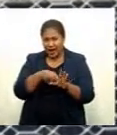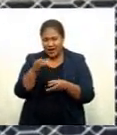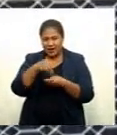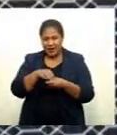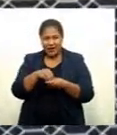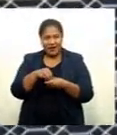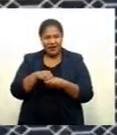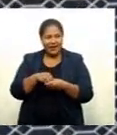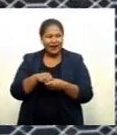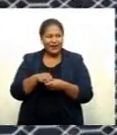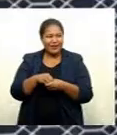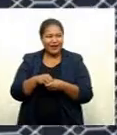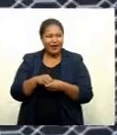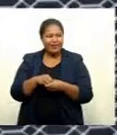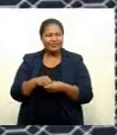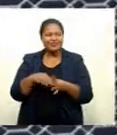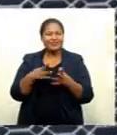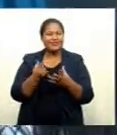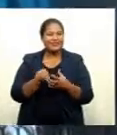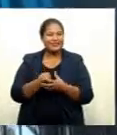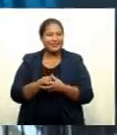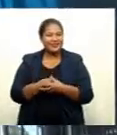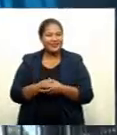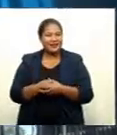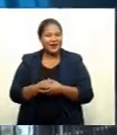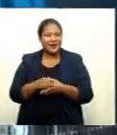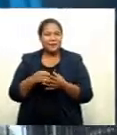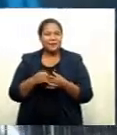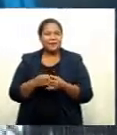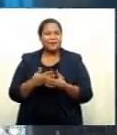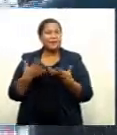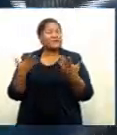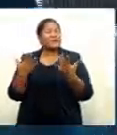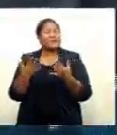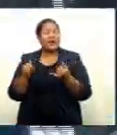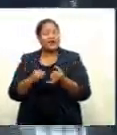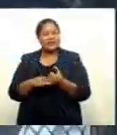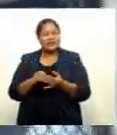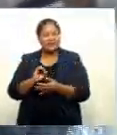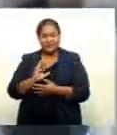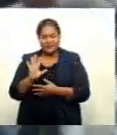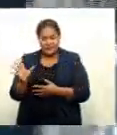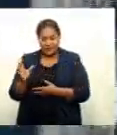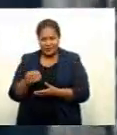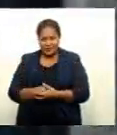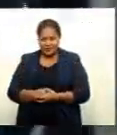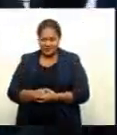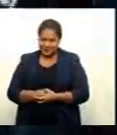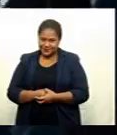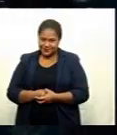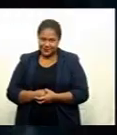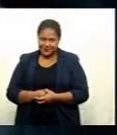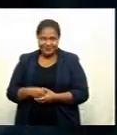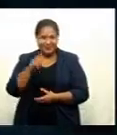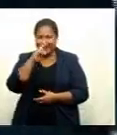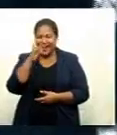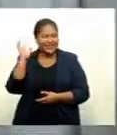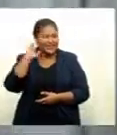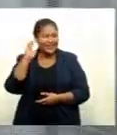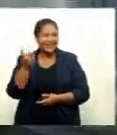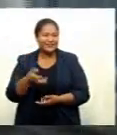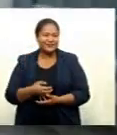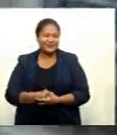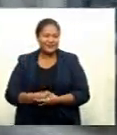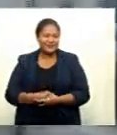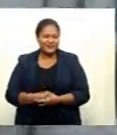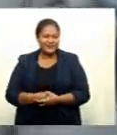a free-for-all brawl in the squatter settlement on Sunday. The juveniles and 2 men, Penny Tuimbulu and Josese Binaka,